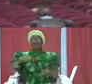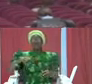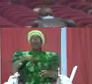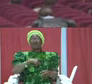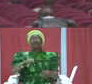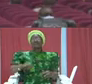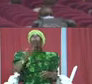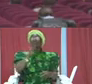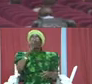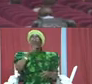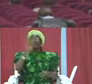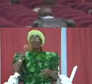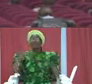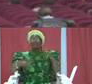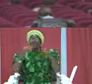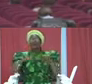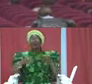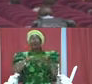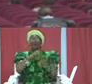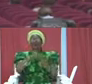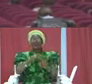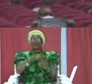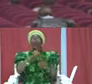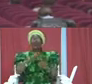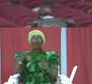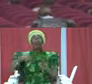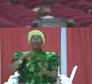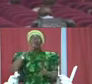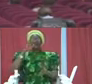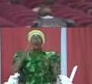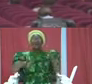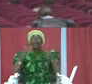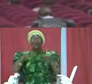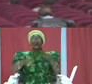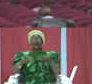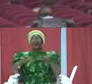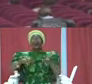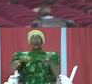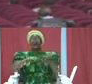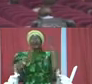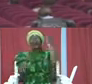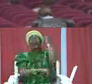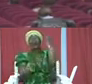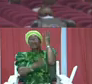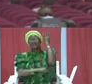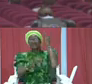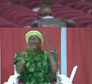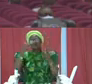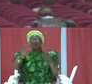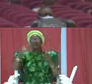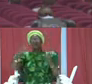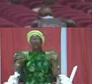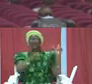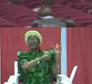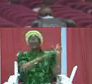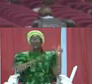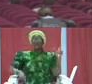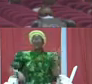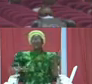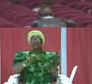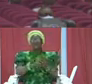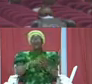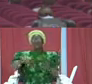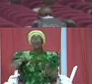judged. But when we are judged, we are chastened of the Lord, that we should not be